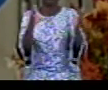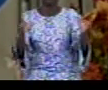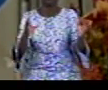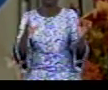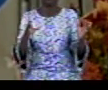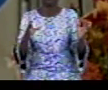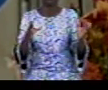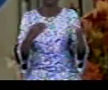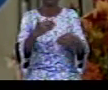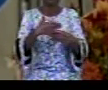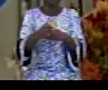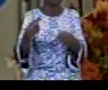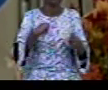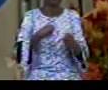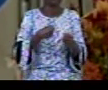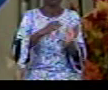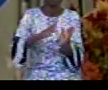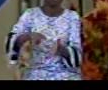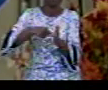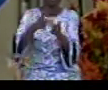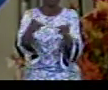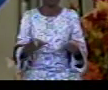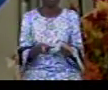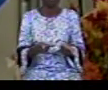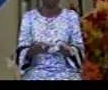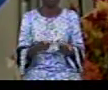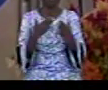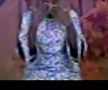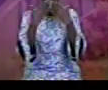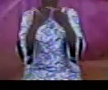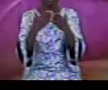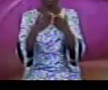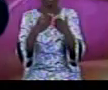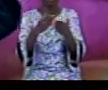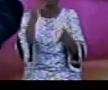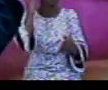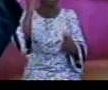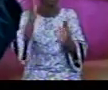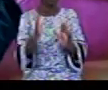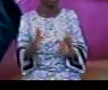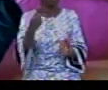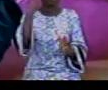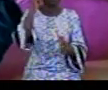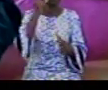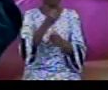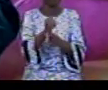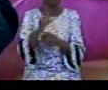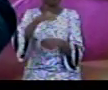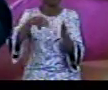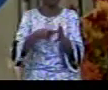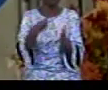stage. Thank you, Pastor, for sharing in this our collective vision for our youth.